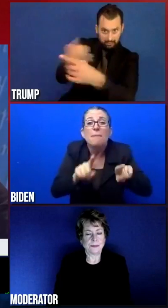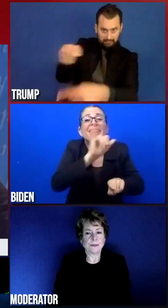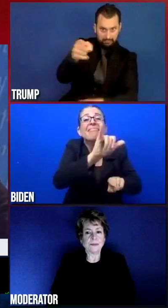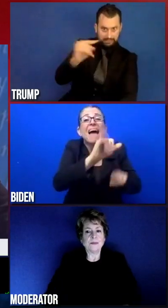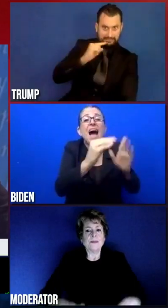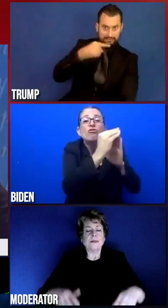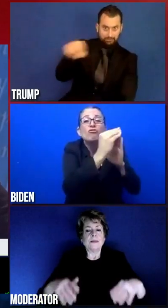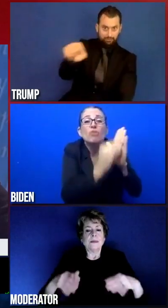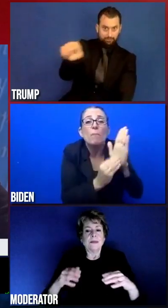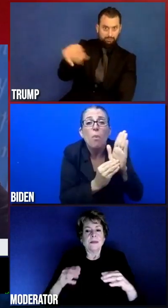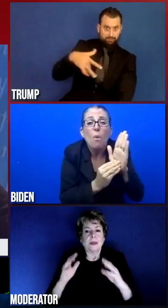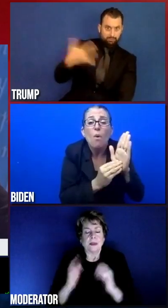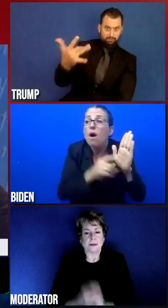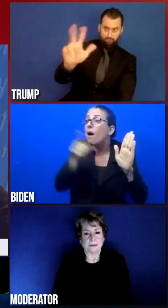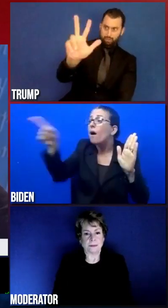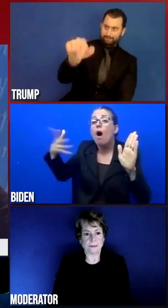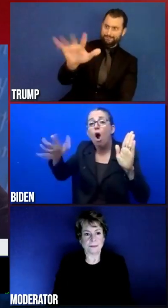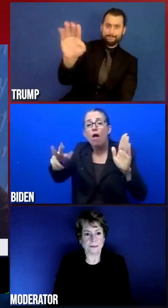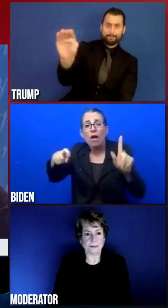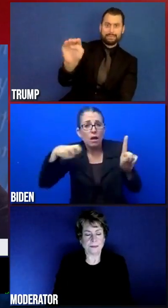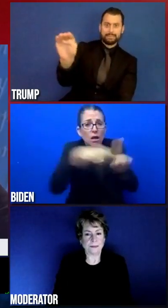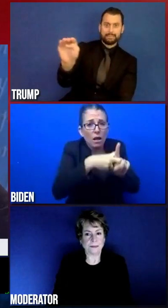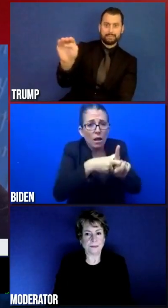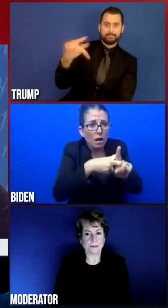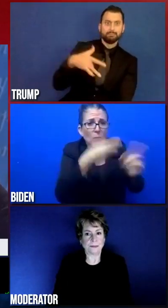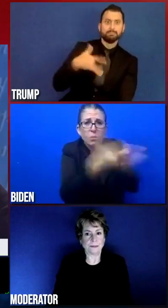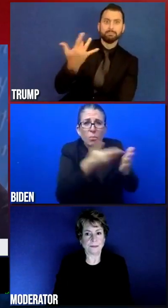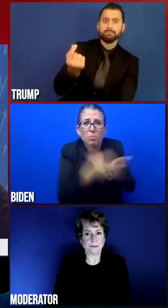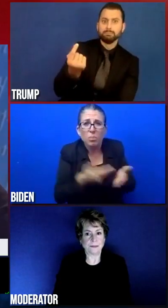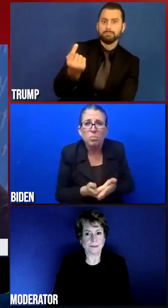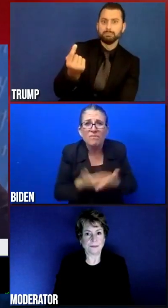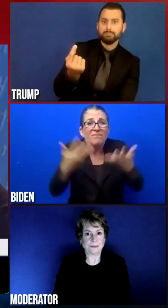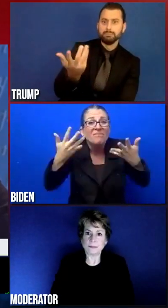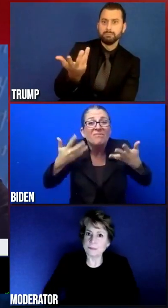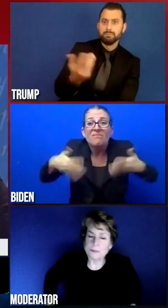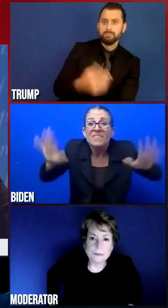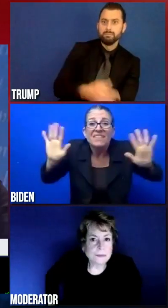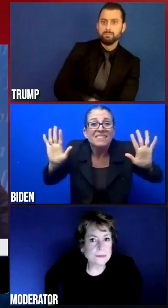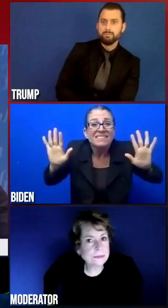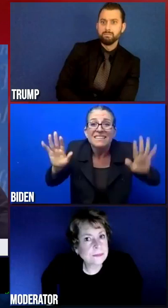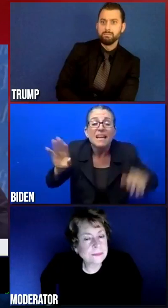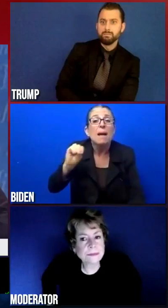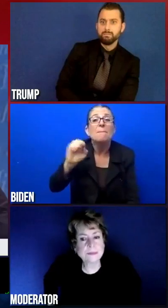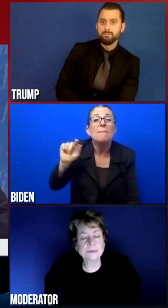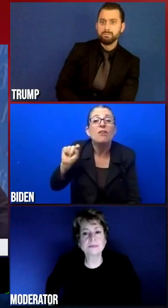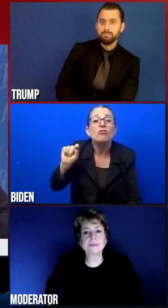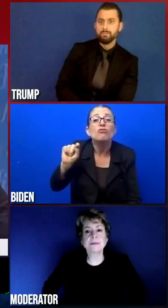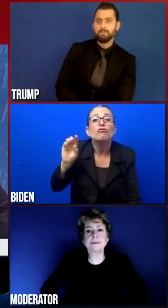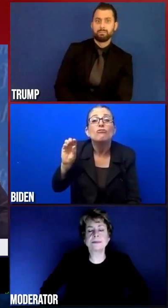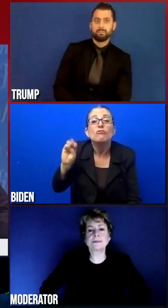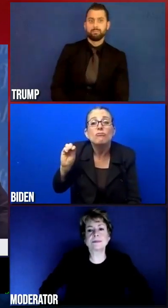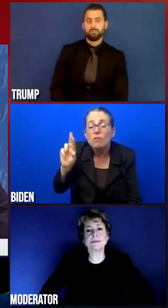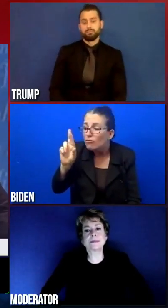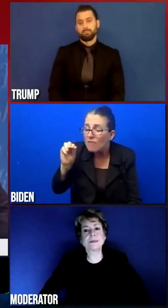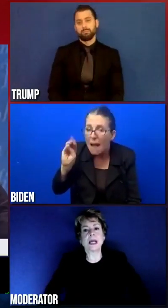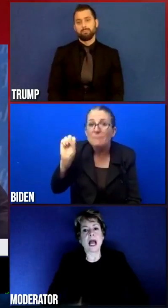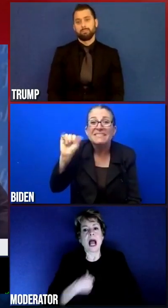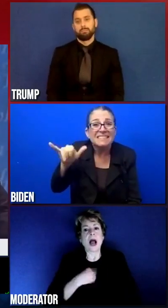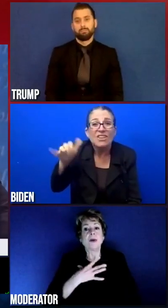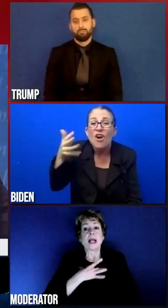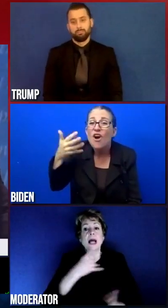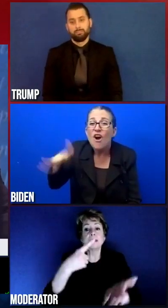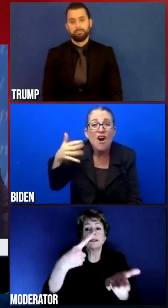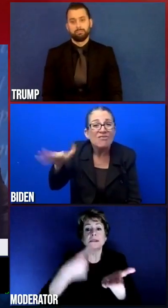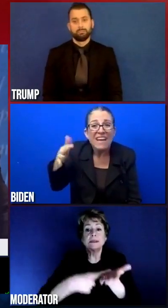committee said it wasn't worth taxpayers' money, that report. It was written for political reasons. you know, I'd like to talk about climate change. So would I.